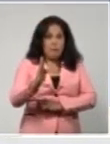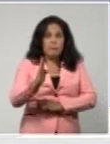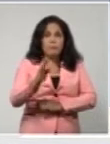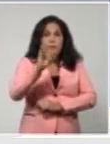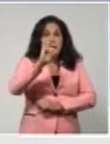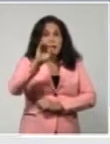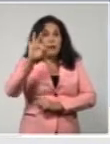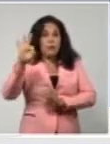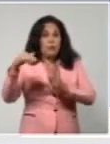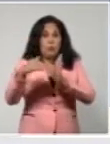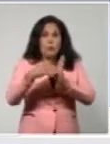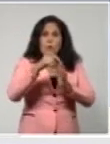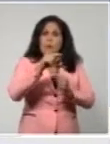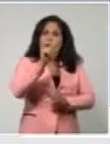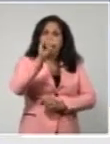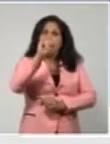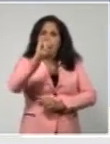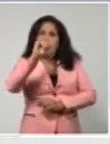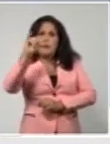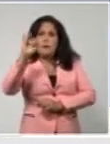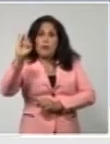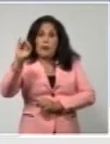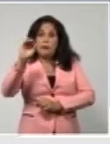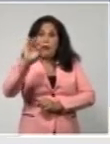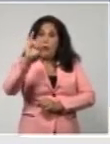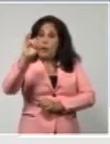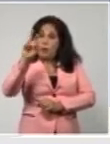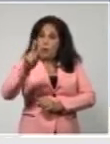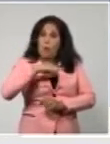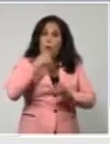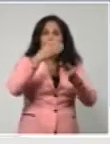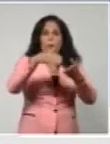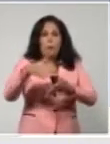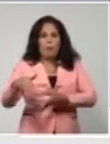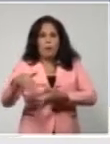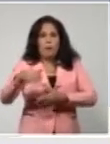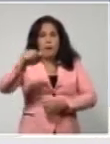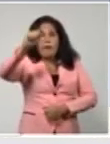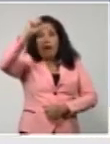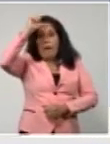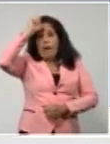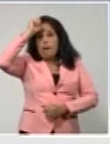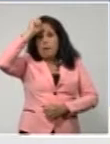78,772 fatalities. Then India, with